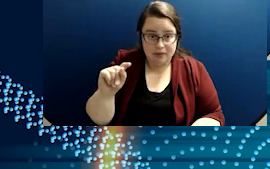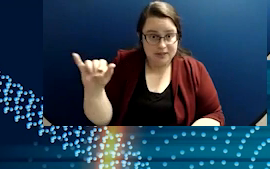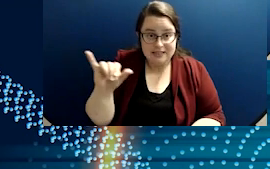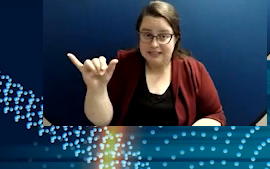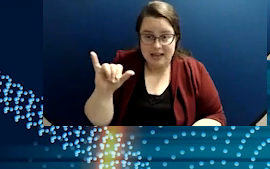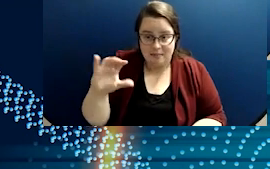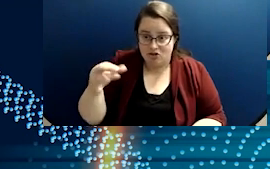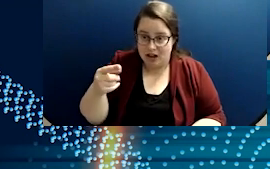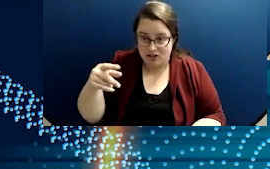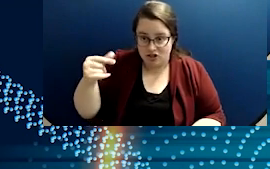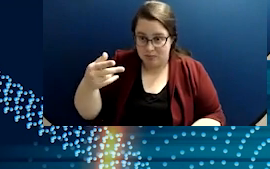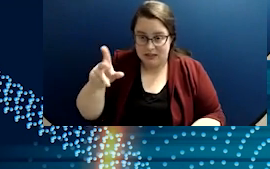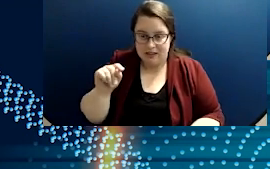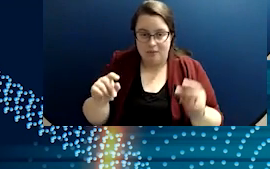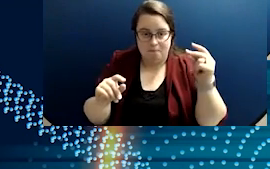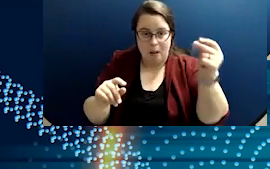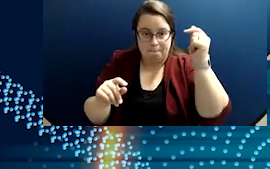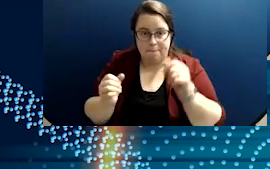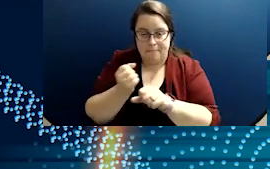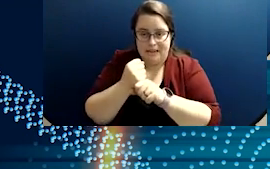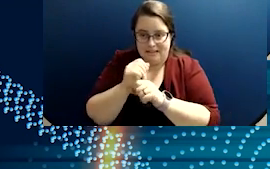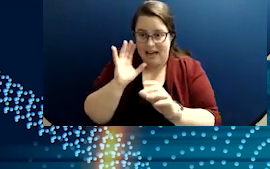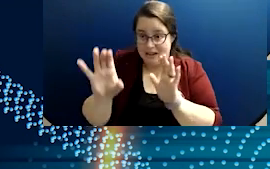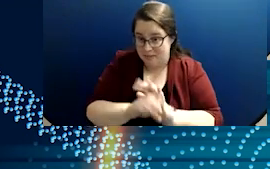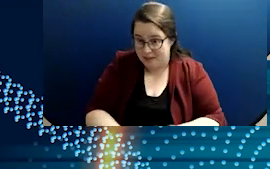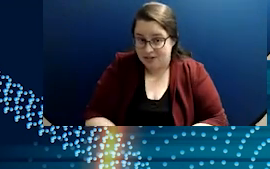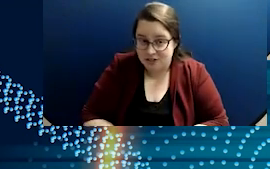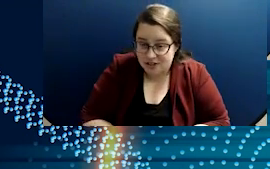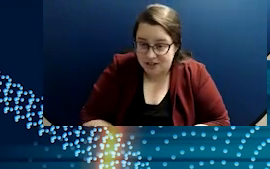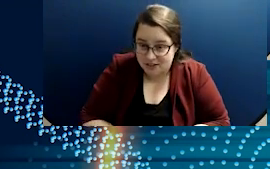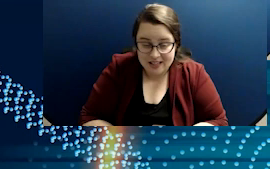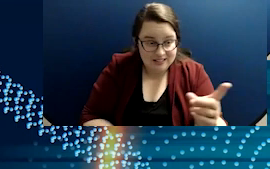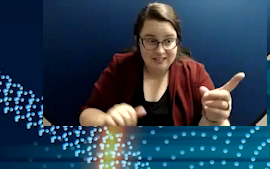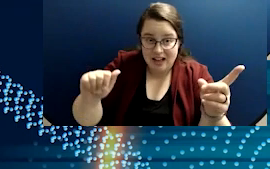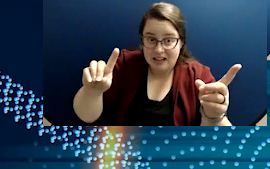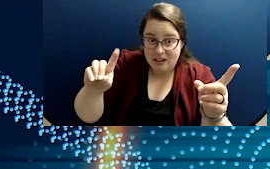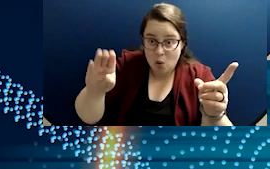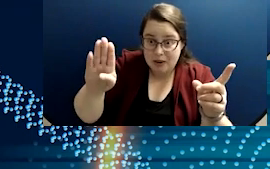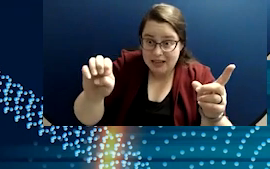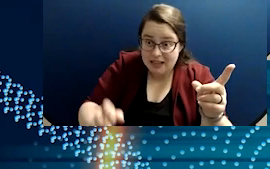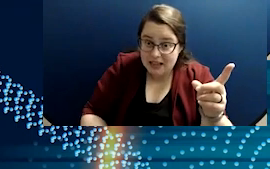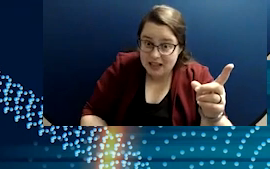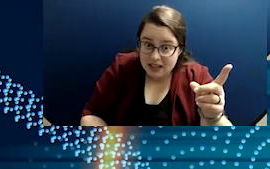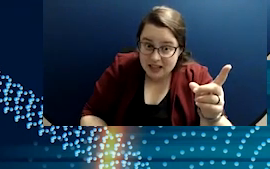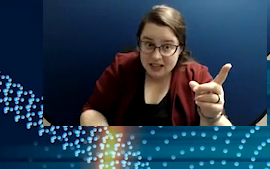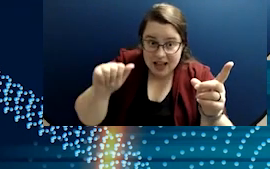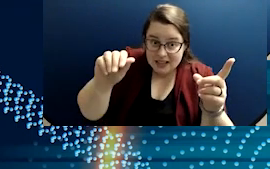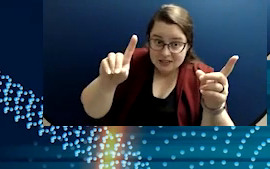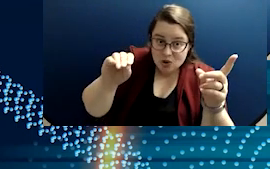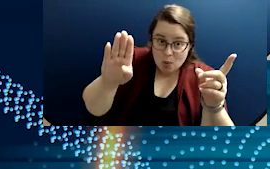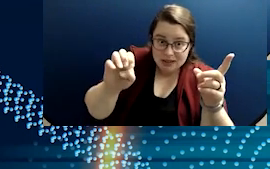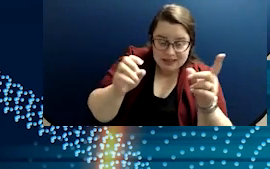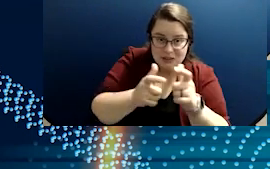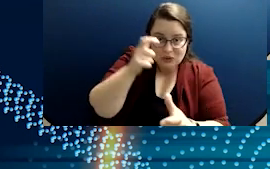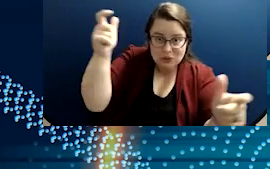just creates the image for you. And this is Adobe, which is huge, and they're implementing